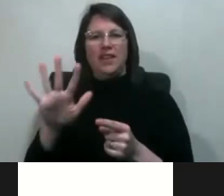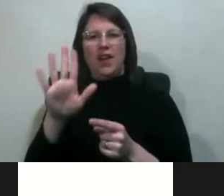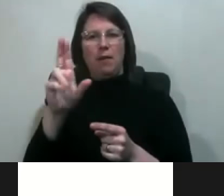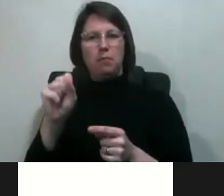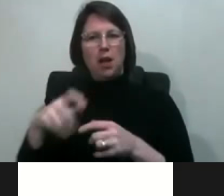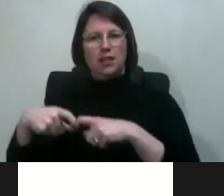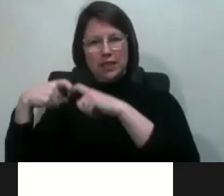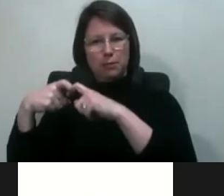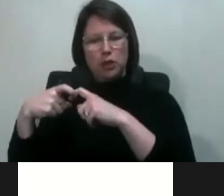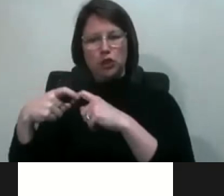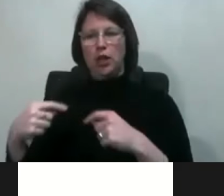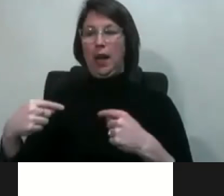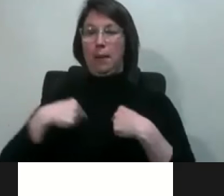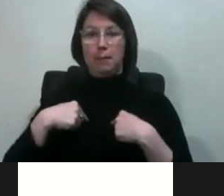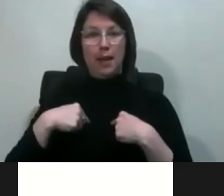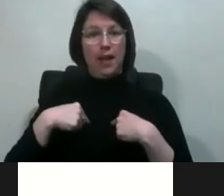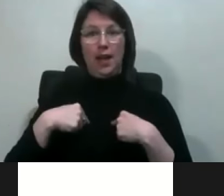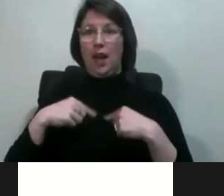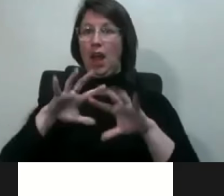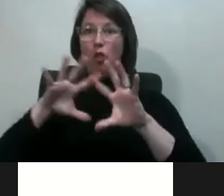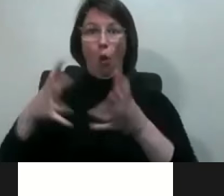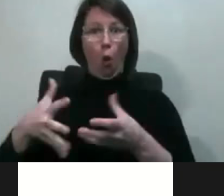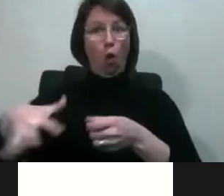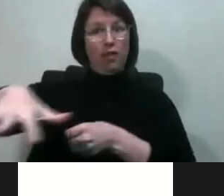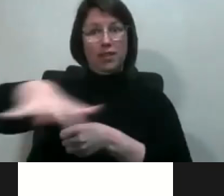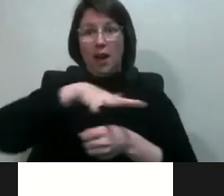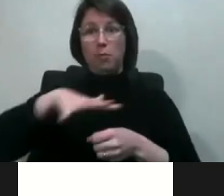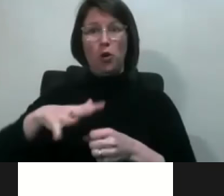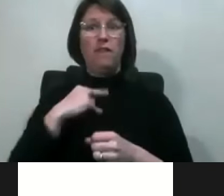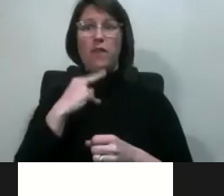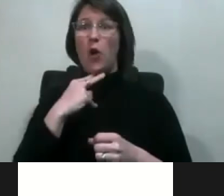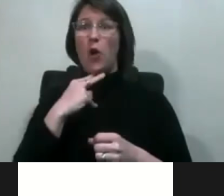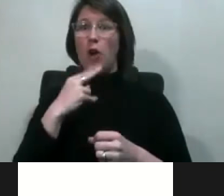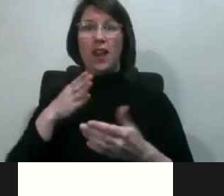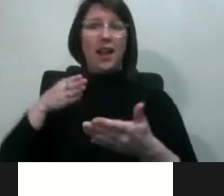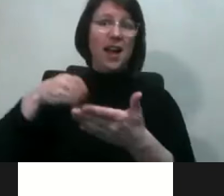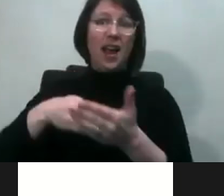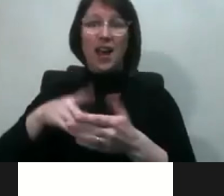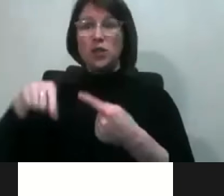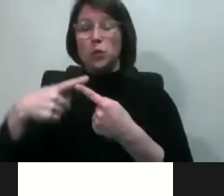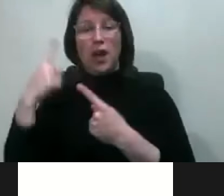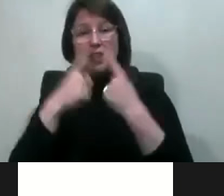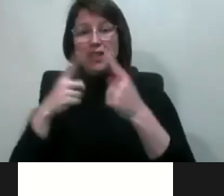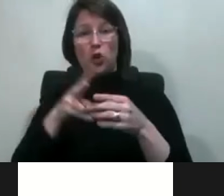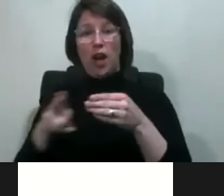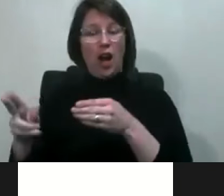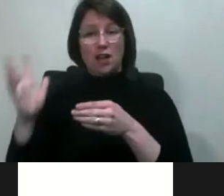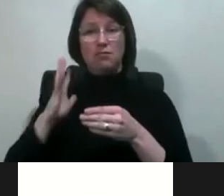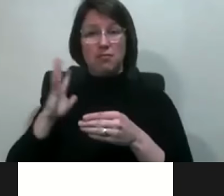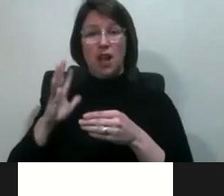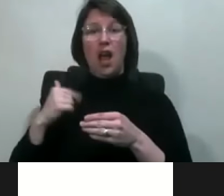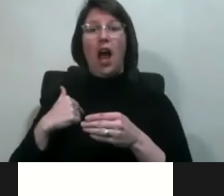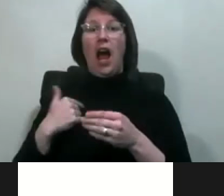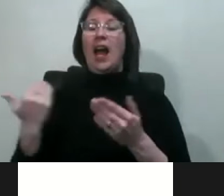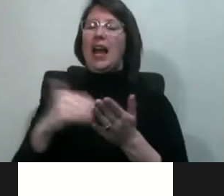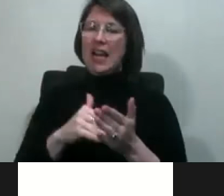that I and the whole neighborhood was very vocally against at the time of considering the cuts. And I'm back before you now to implore the